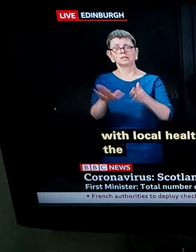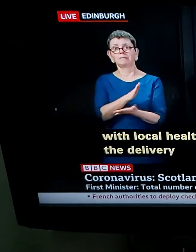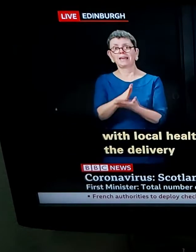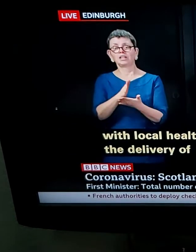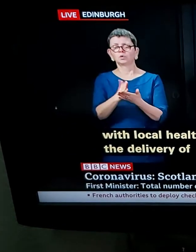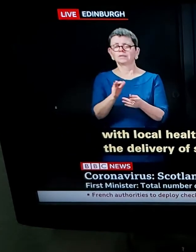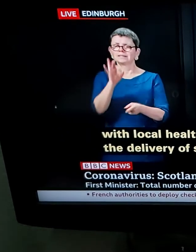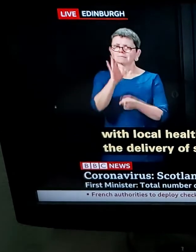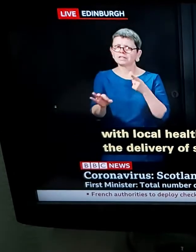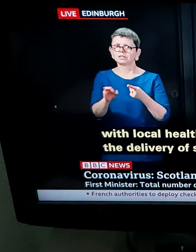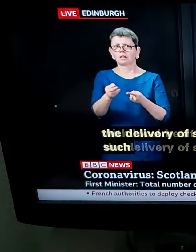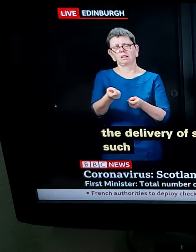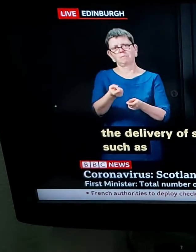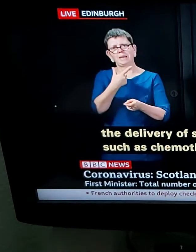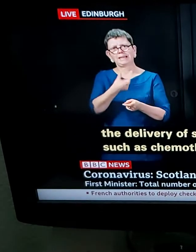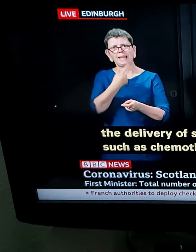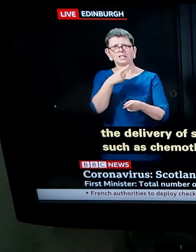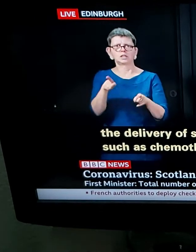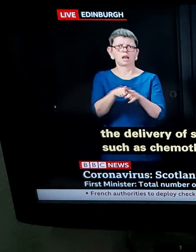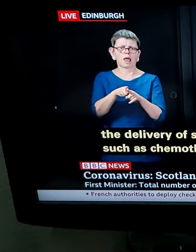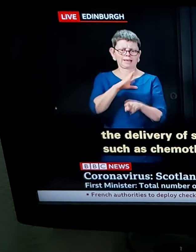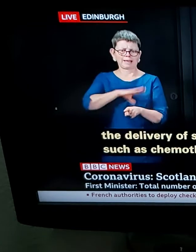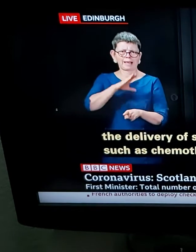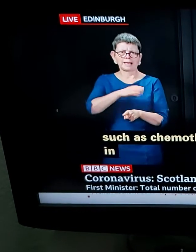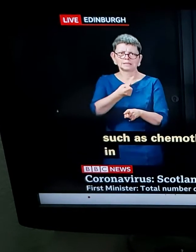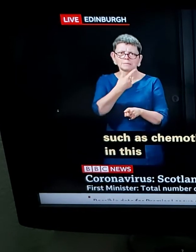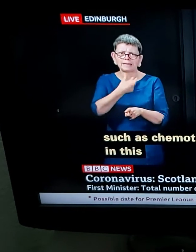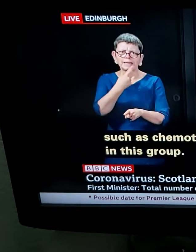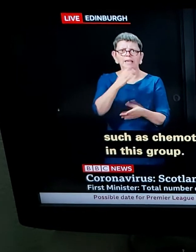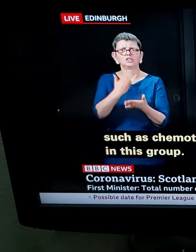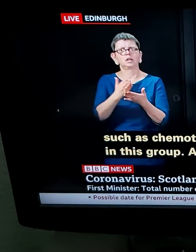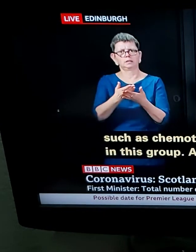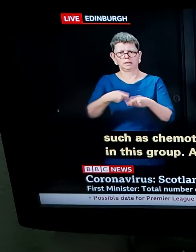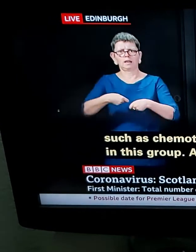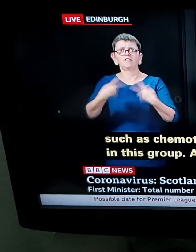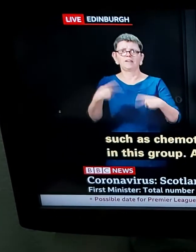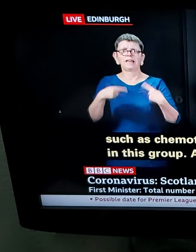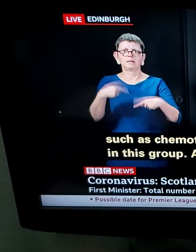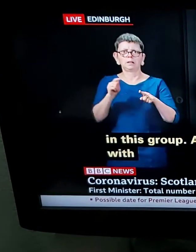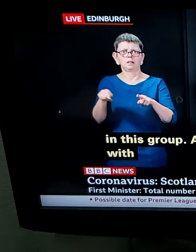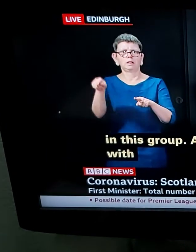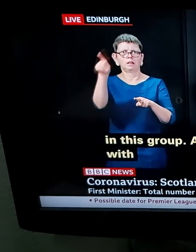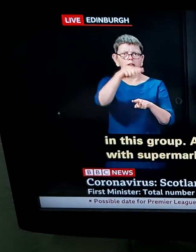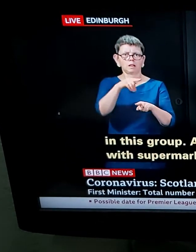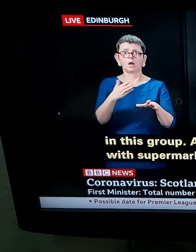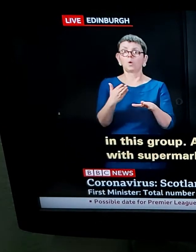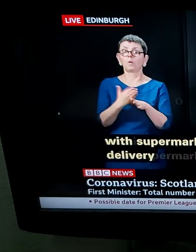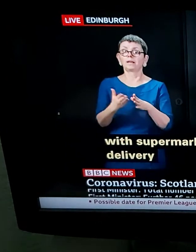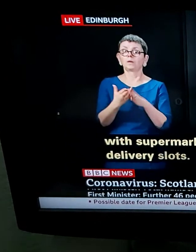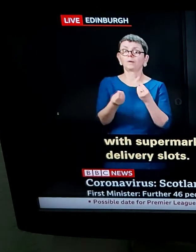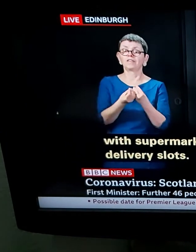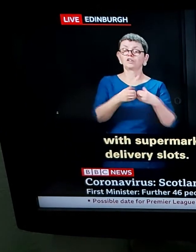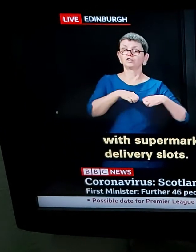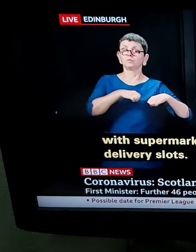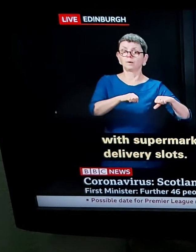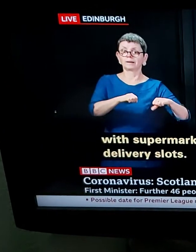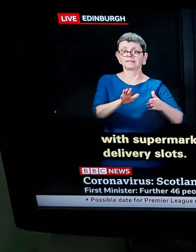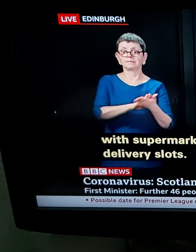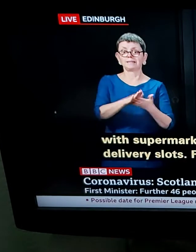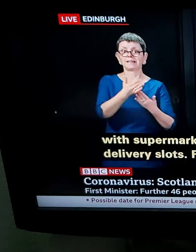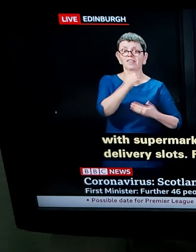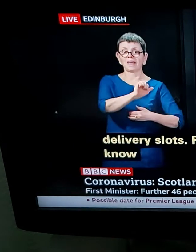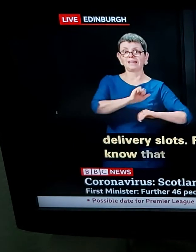to people in this group, and we're working with supermarkets to prioritise delivery slots. Fundamentally, we know that some